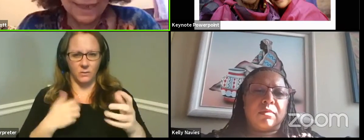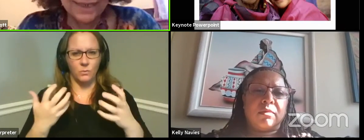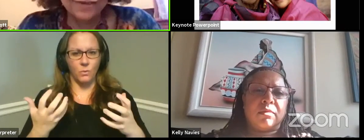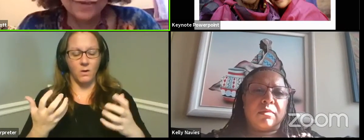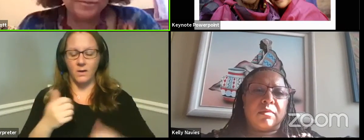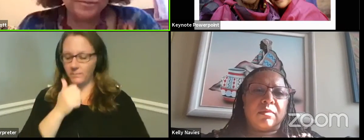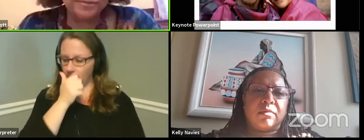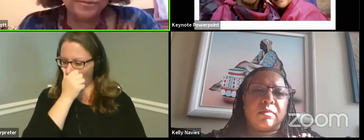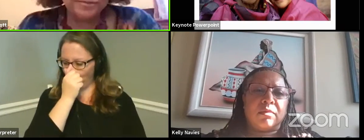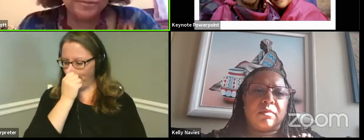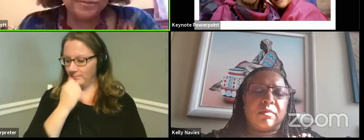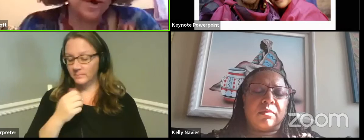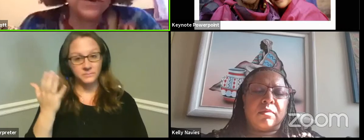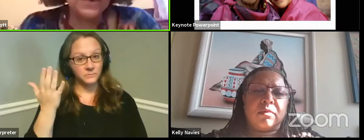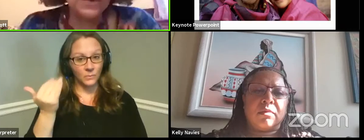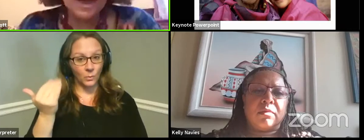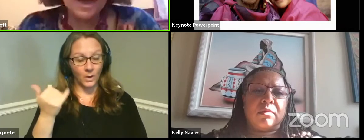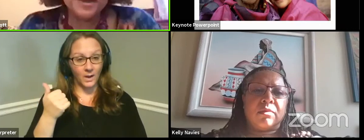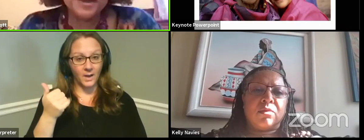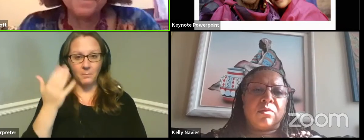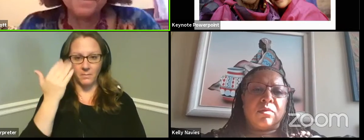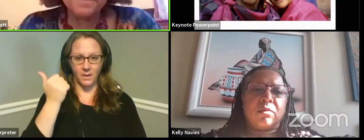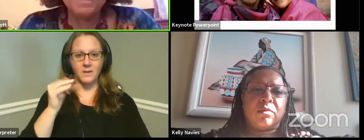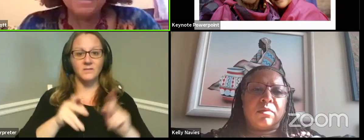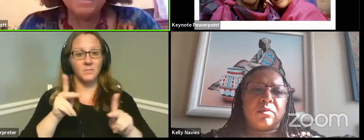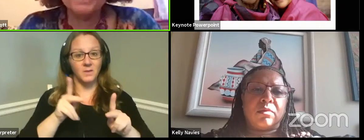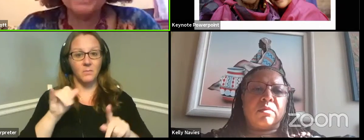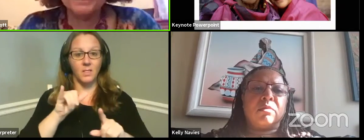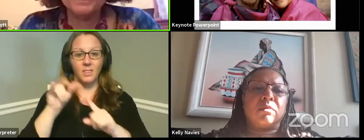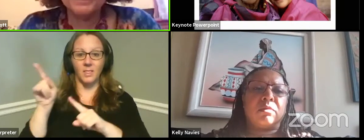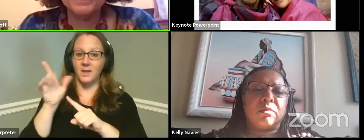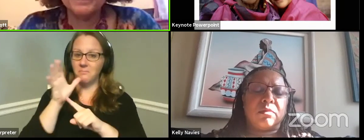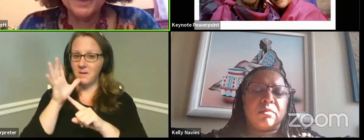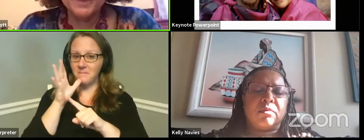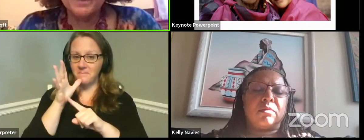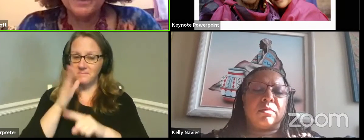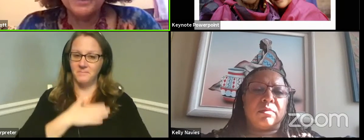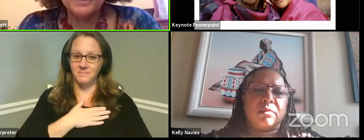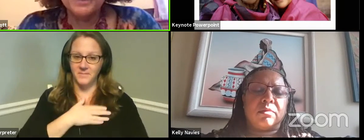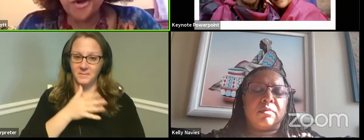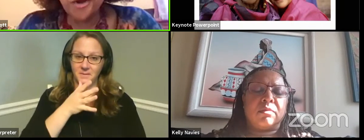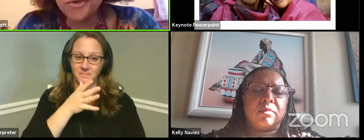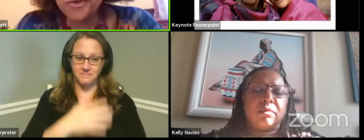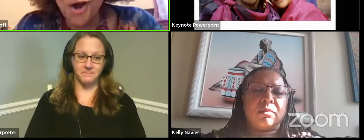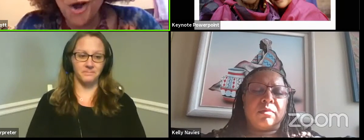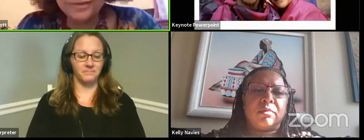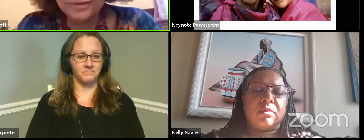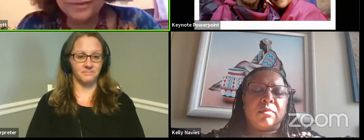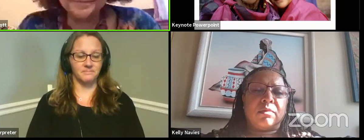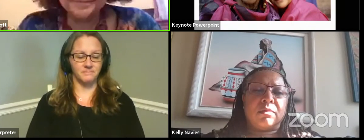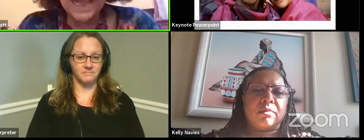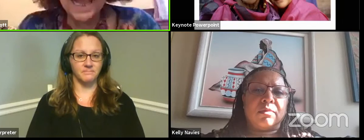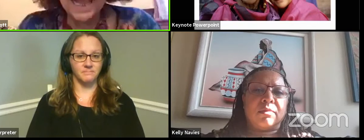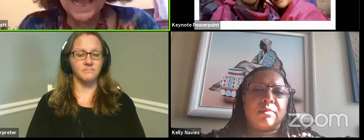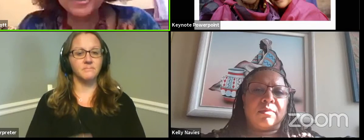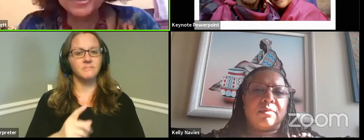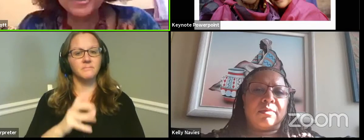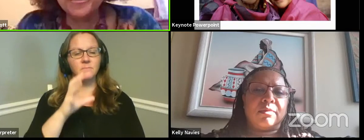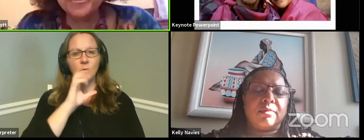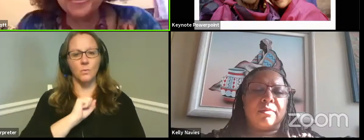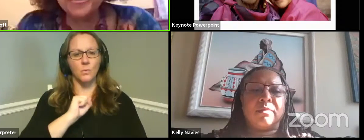It is because of people like my mom. There's an old song,